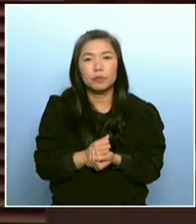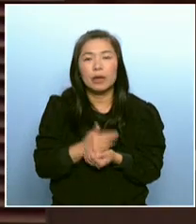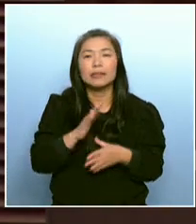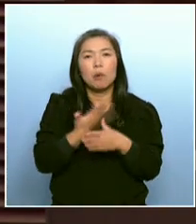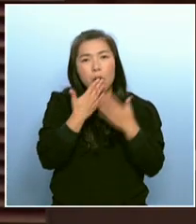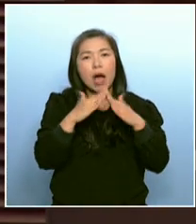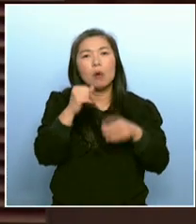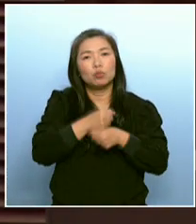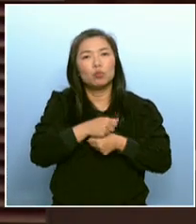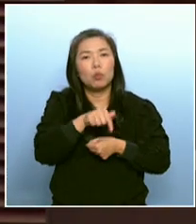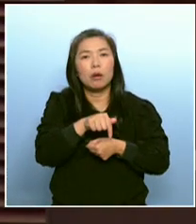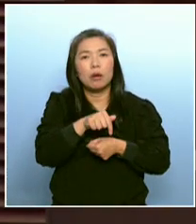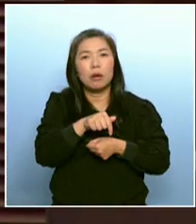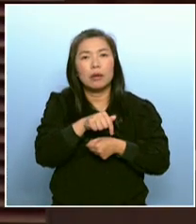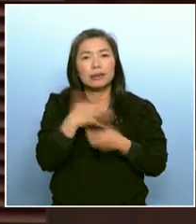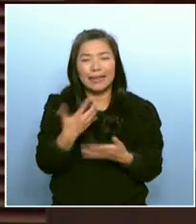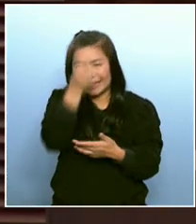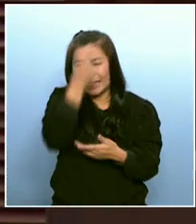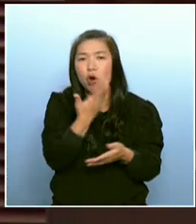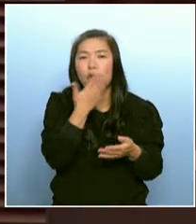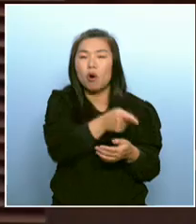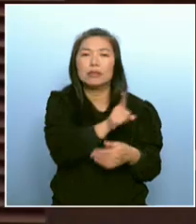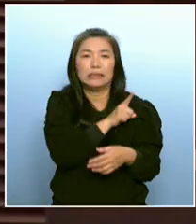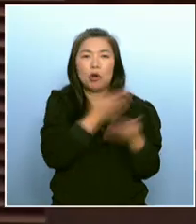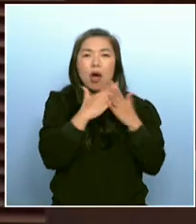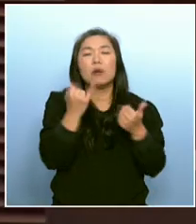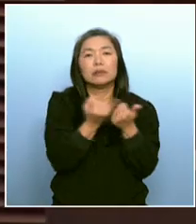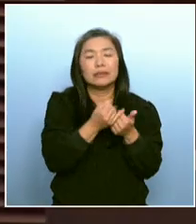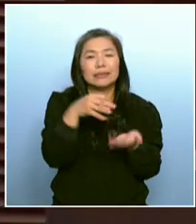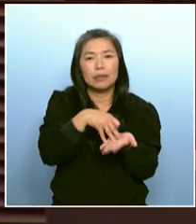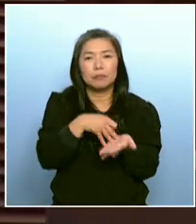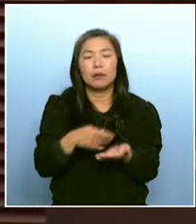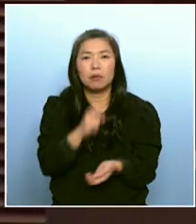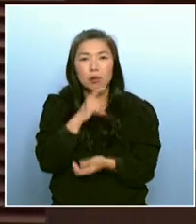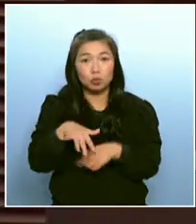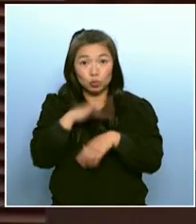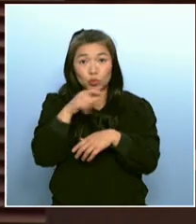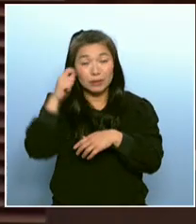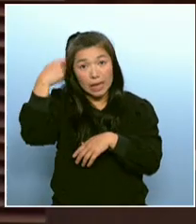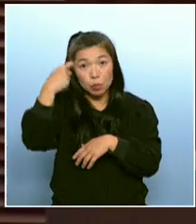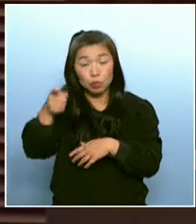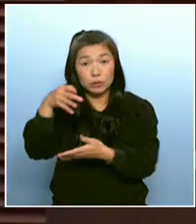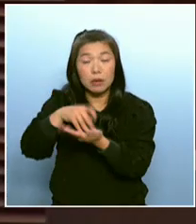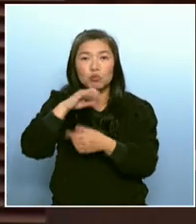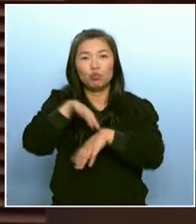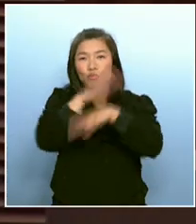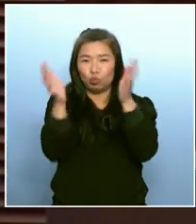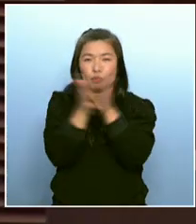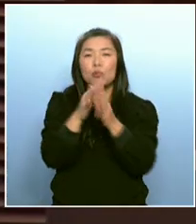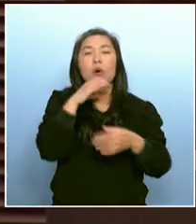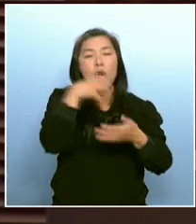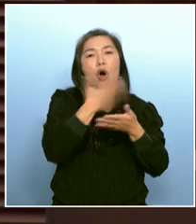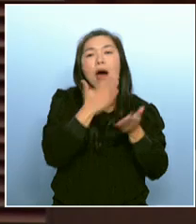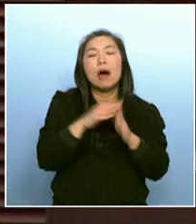We will strive to improve the operation of the program. For schools, we invite students to join the program, but